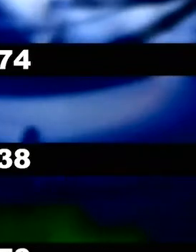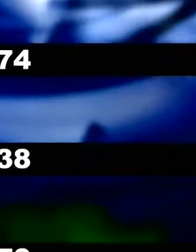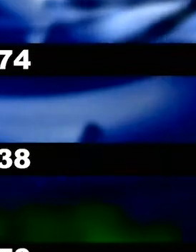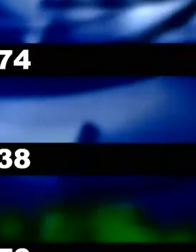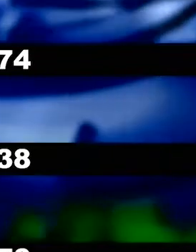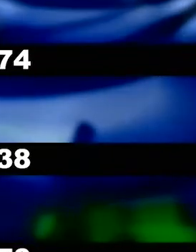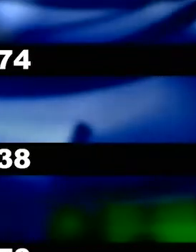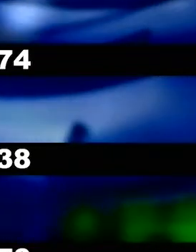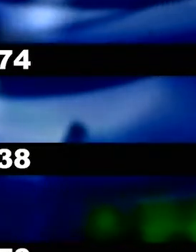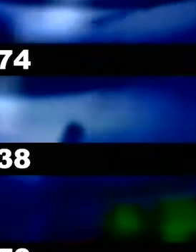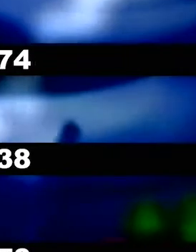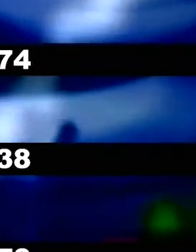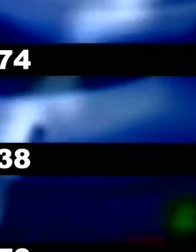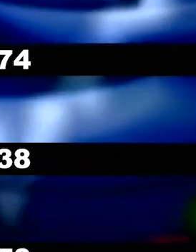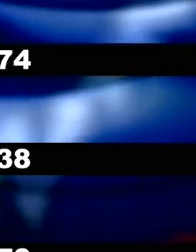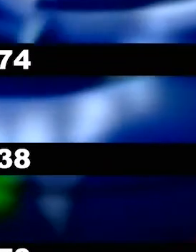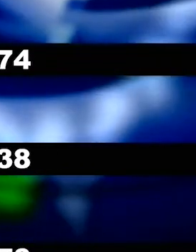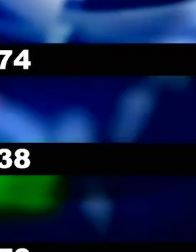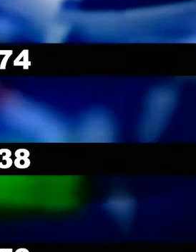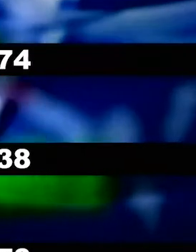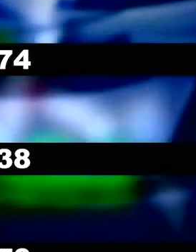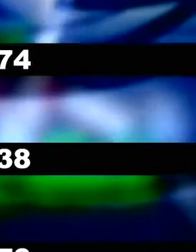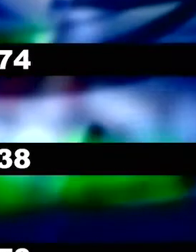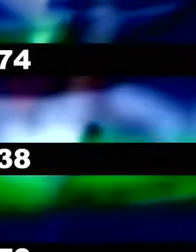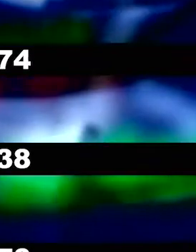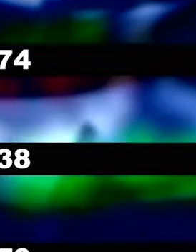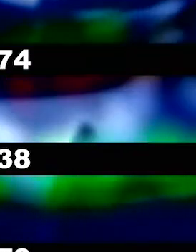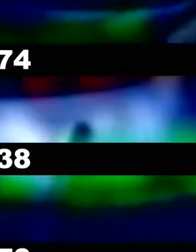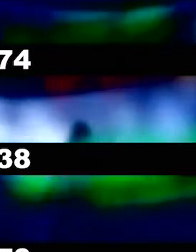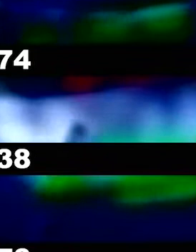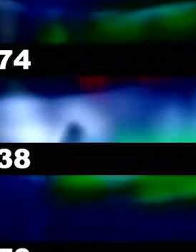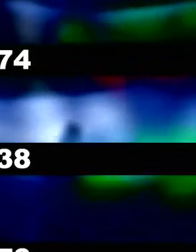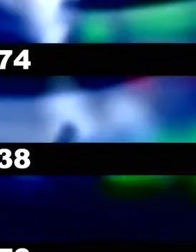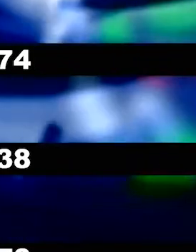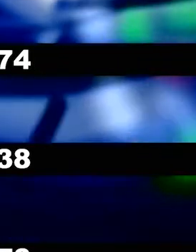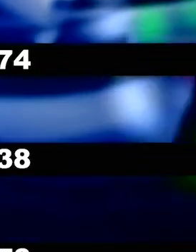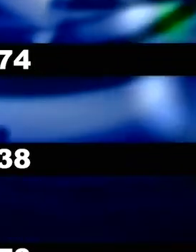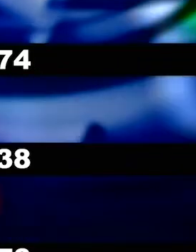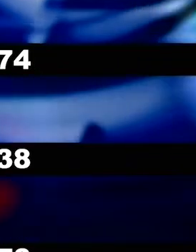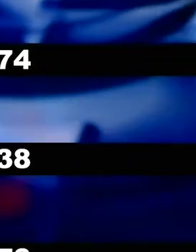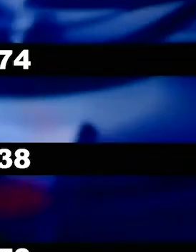First up in Jamaica, Sagicor Select Funds Limited Financial was the volume leader with